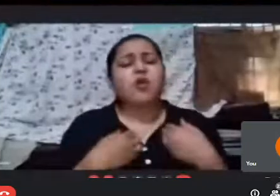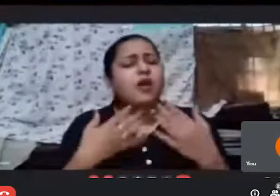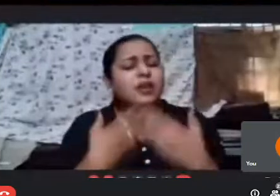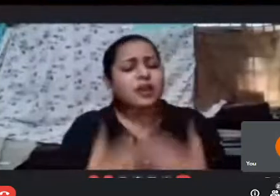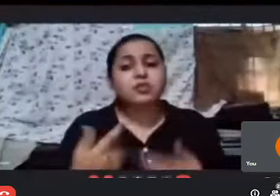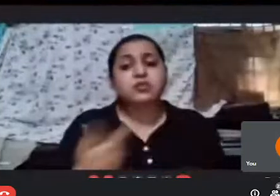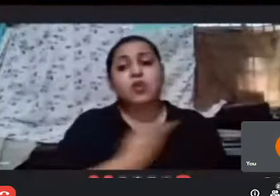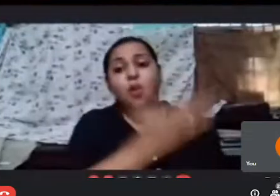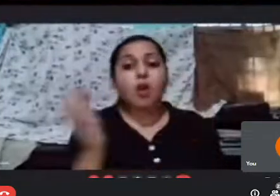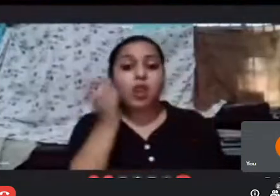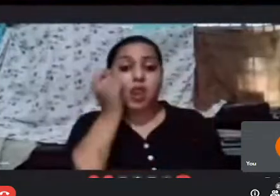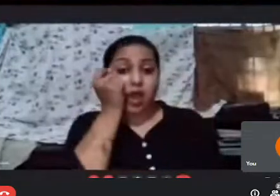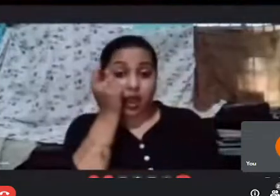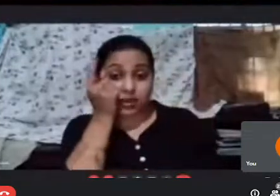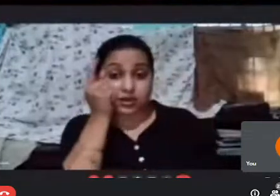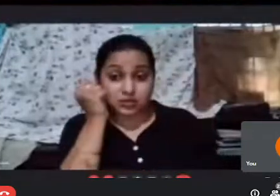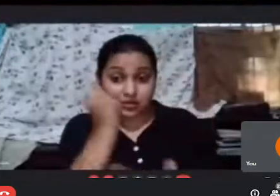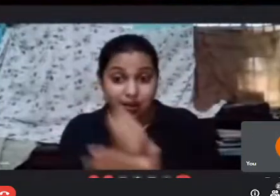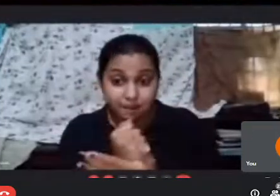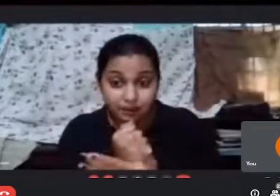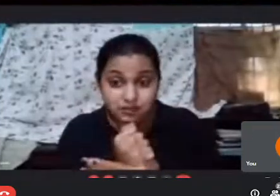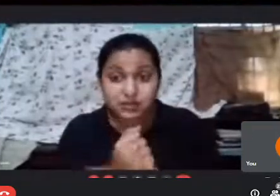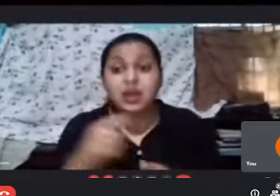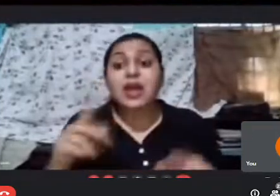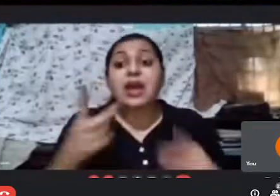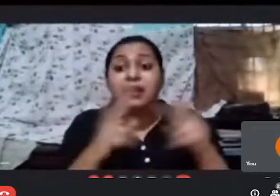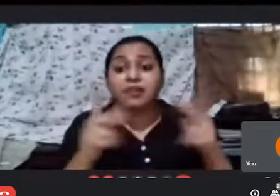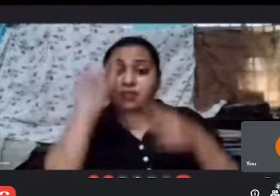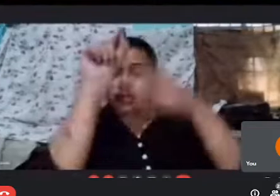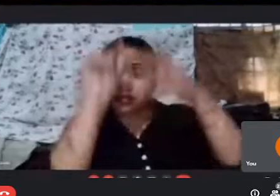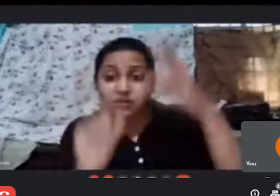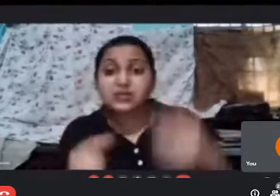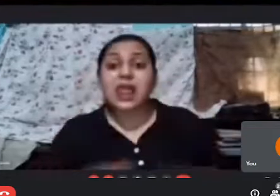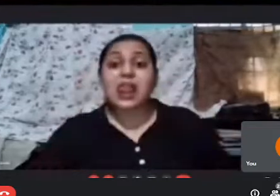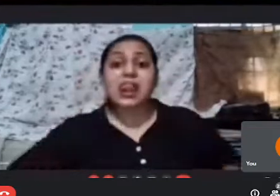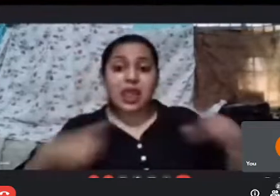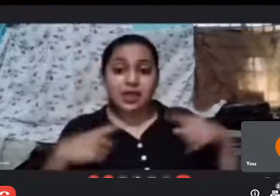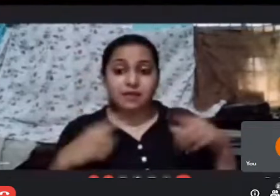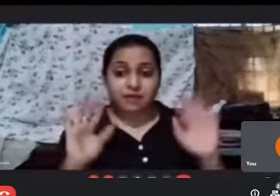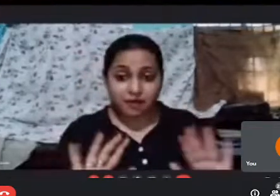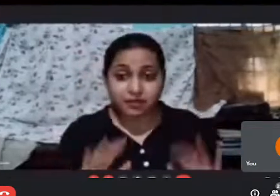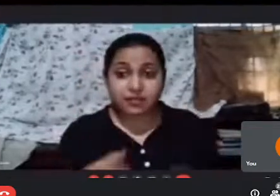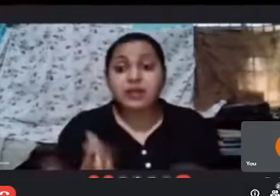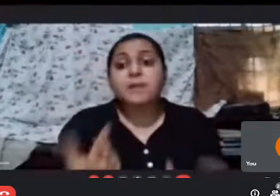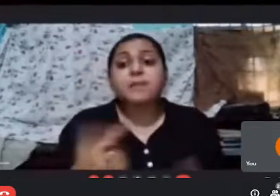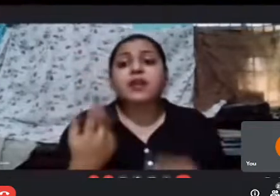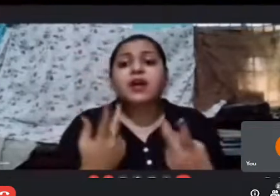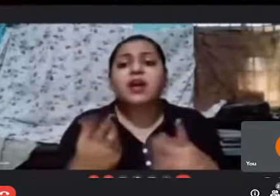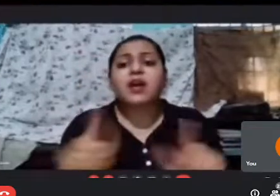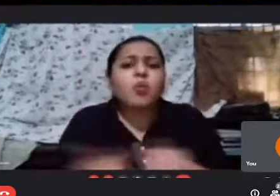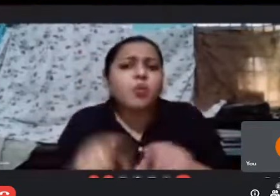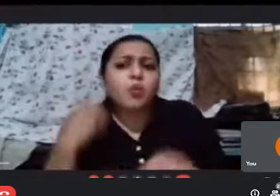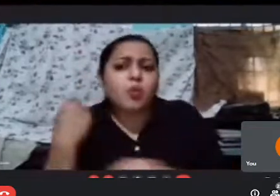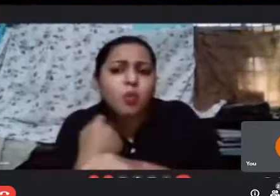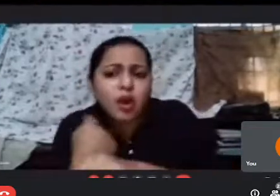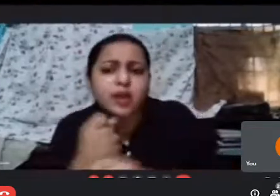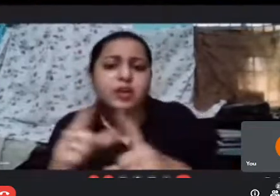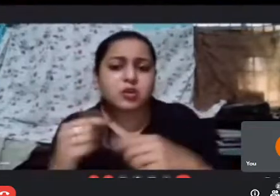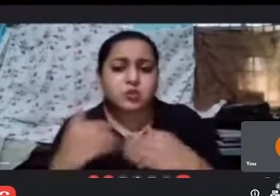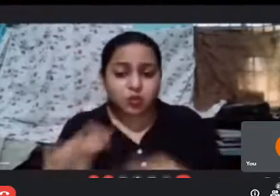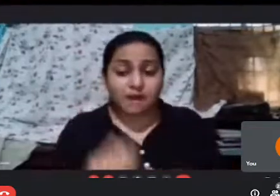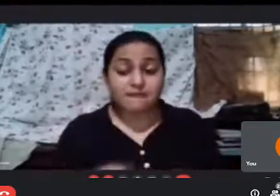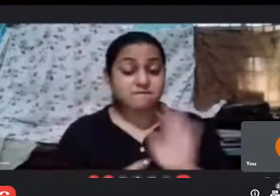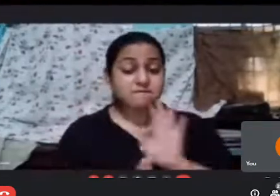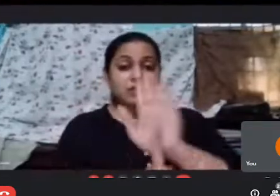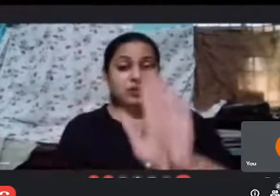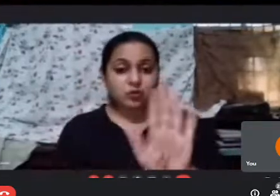various dimensions of human language, irrespective of modalities in which they are expressed. The